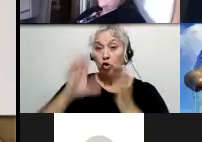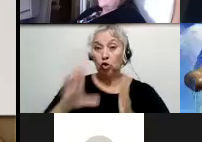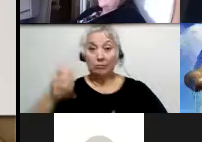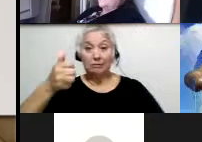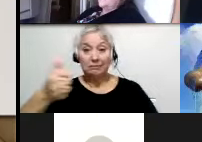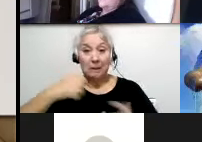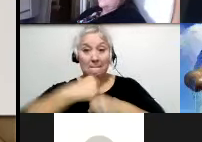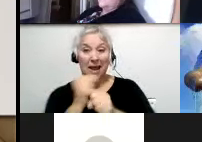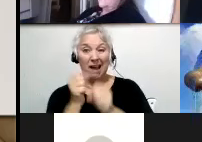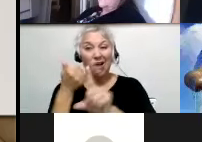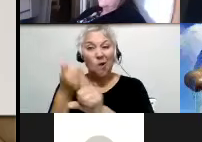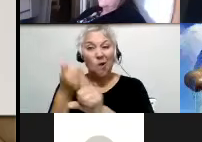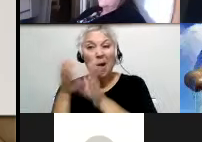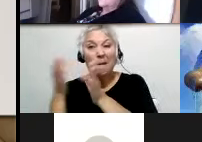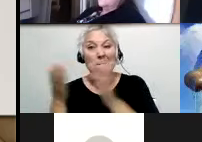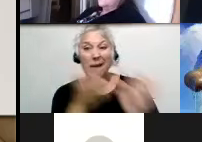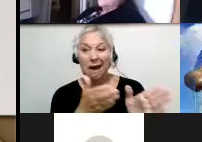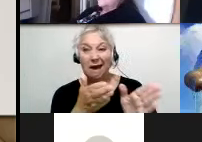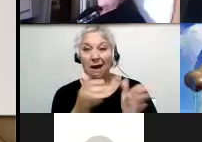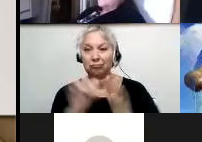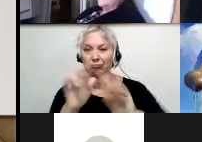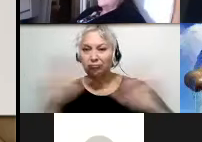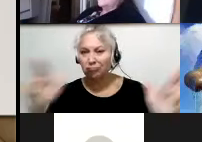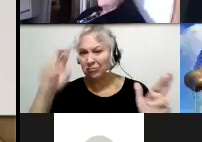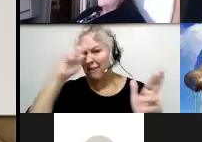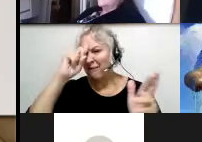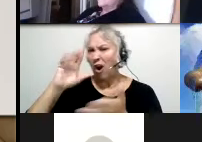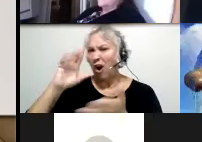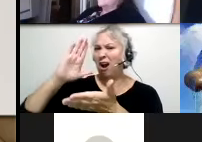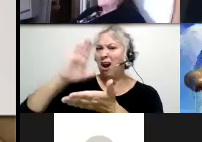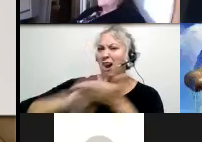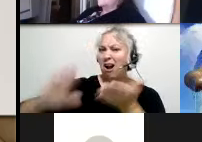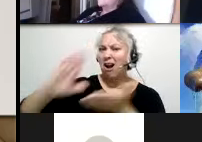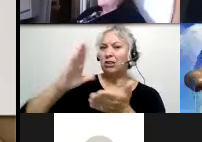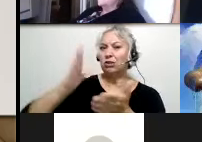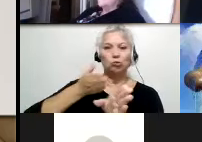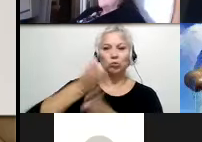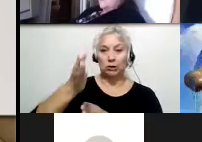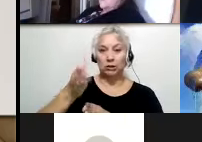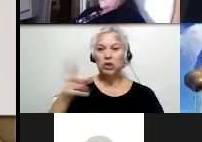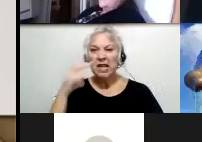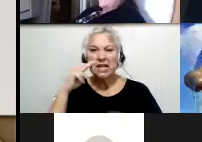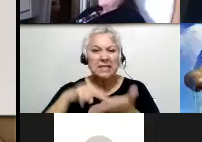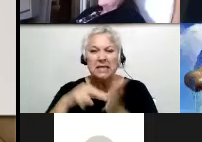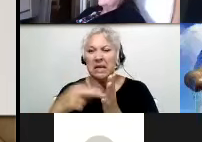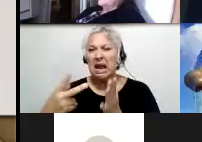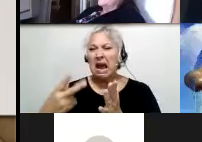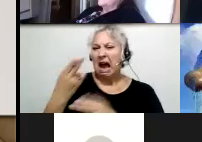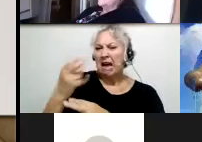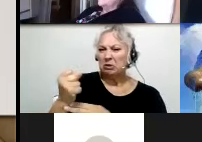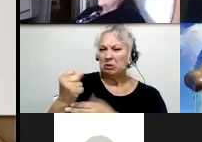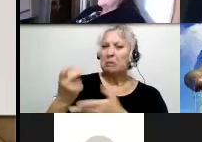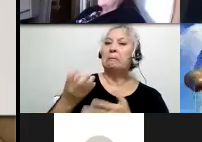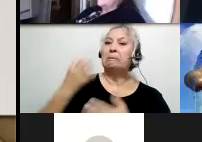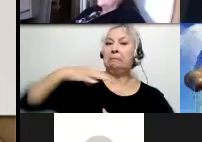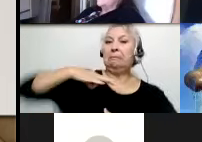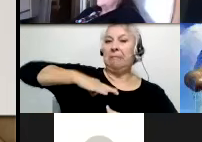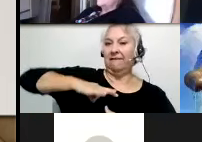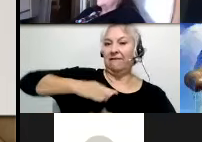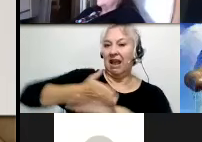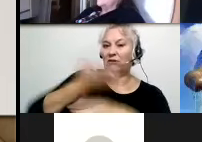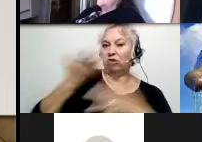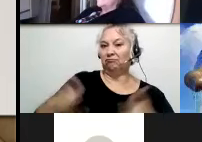meaningful pathways to be college and career ready so that they see the purpose to what they're doing in high school, and it's going to help them after they get out of